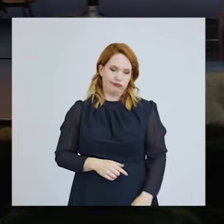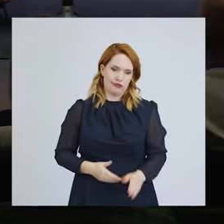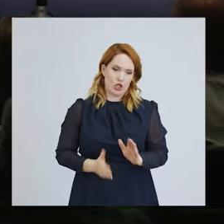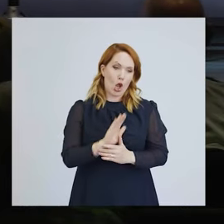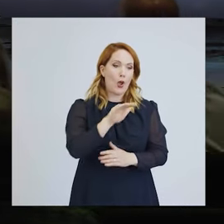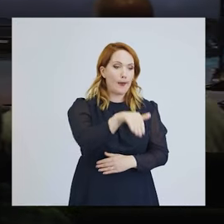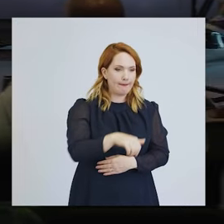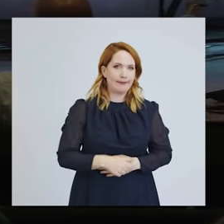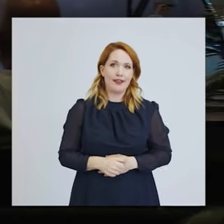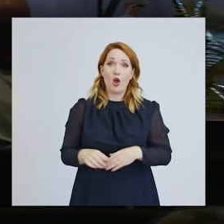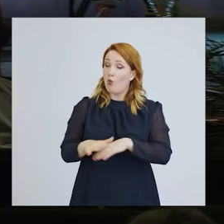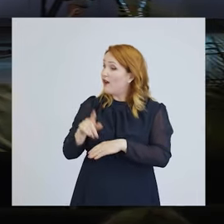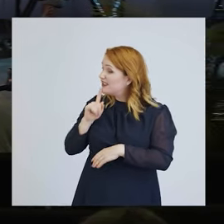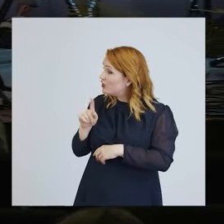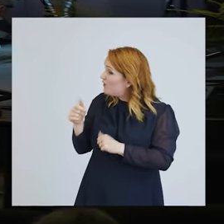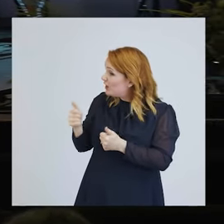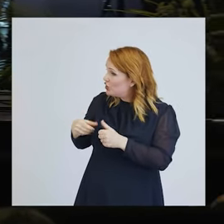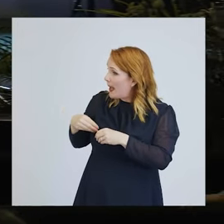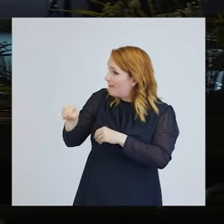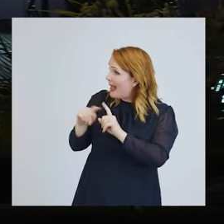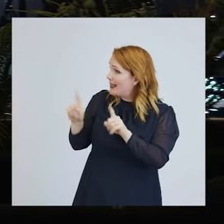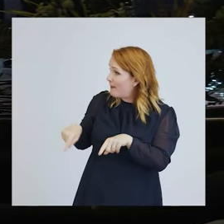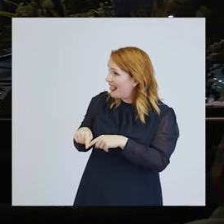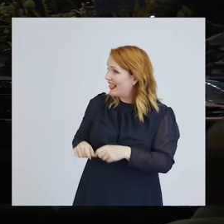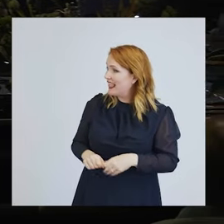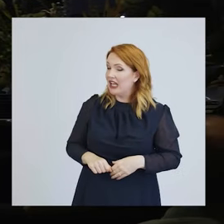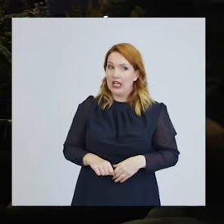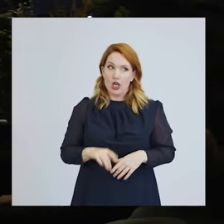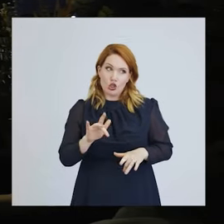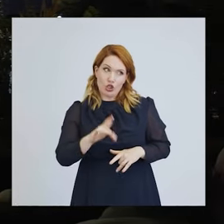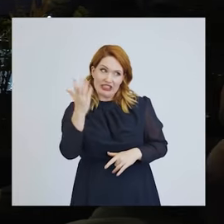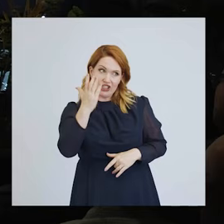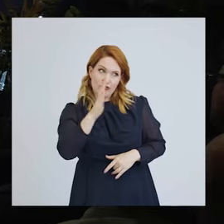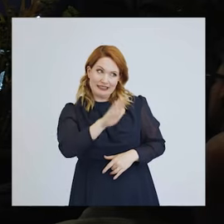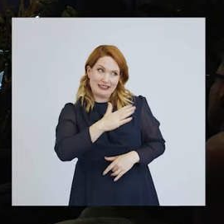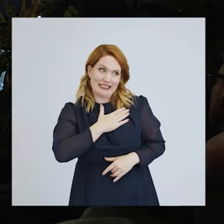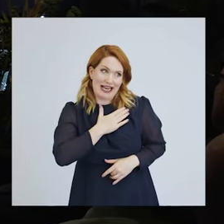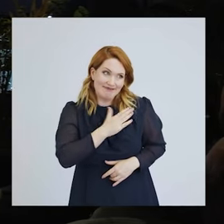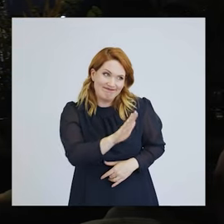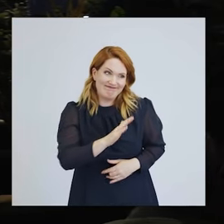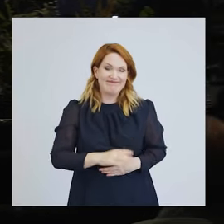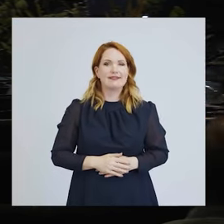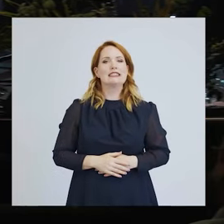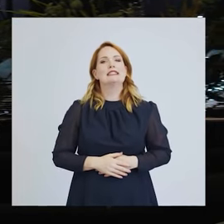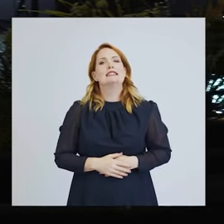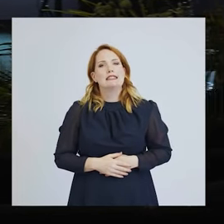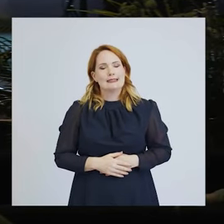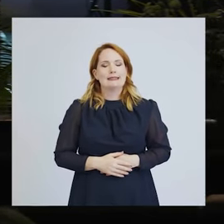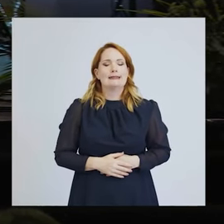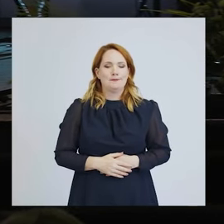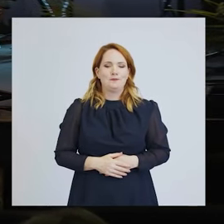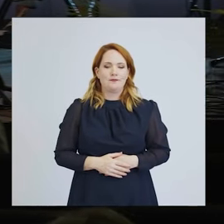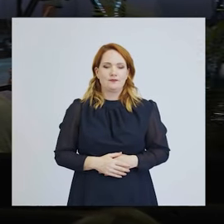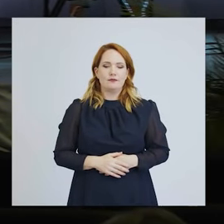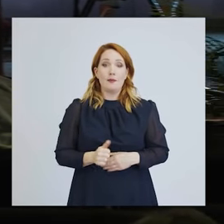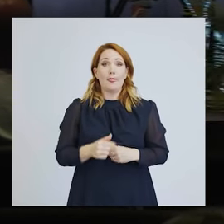mum. I get home. My wife says, "Honey, have you paid the bill yet?" "Not